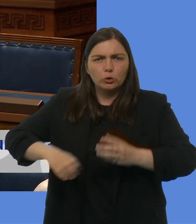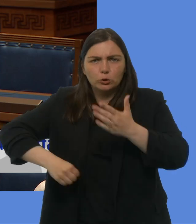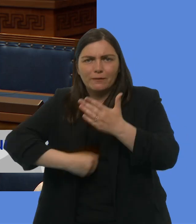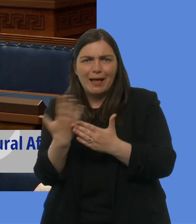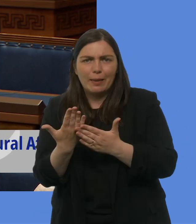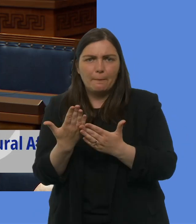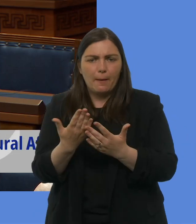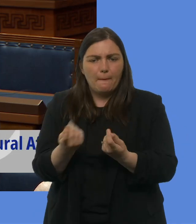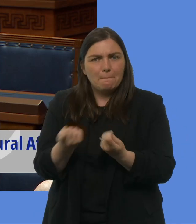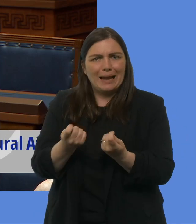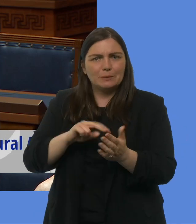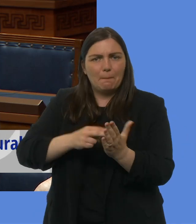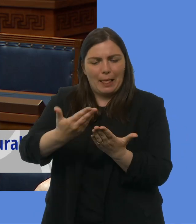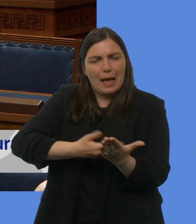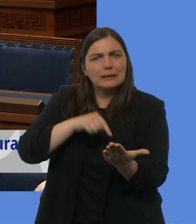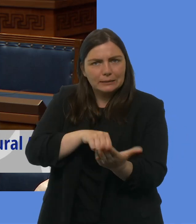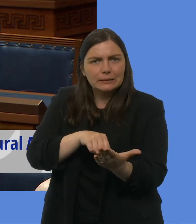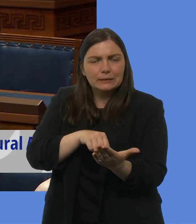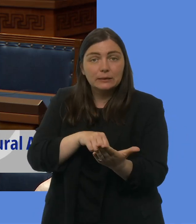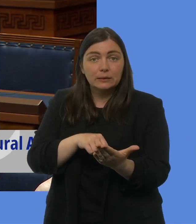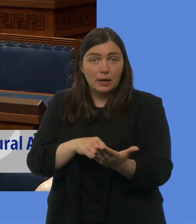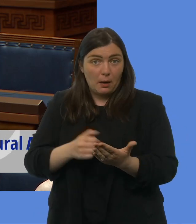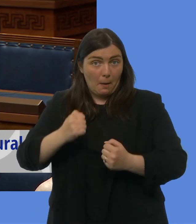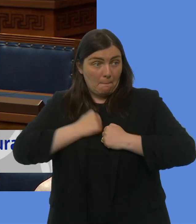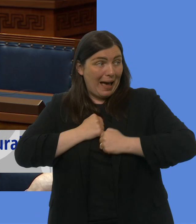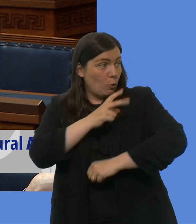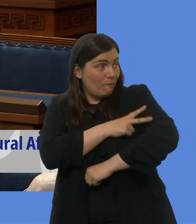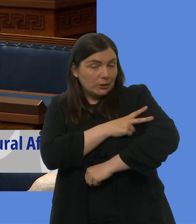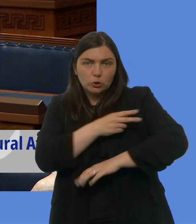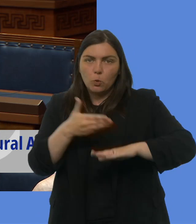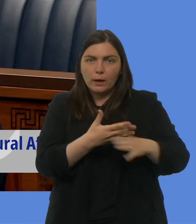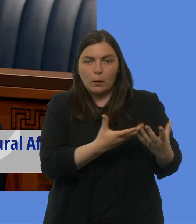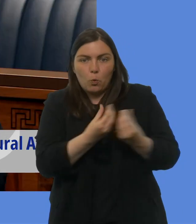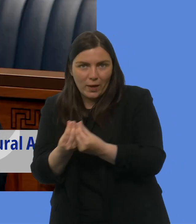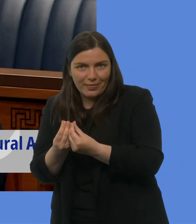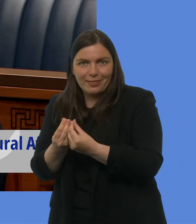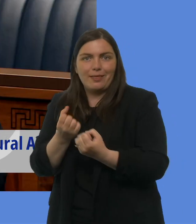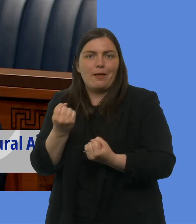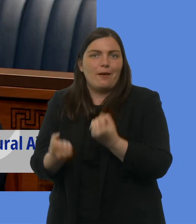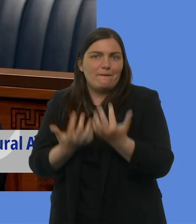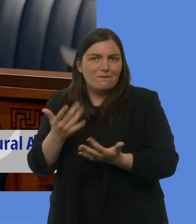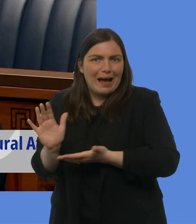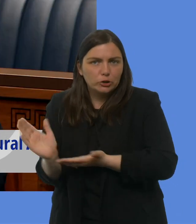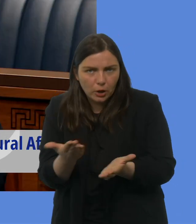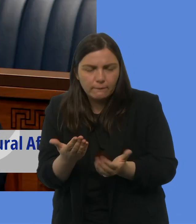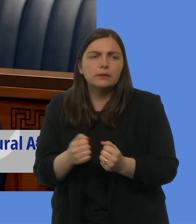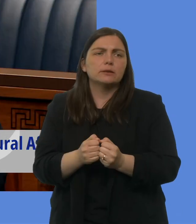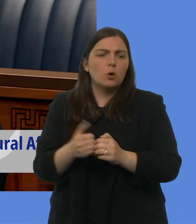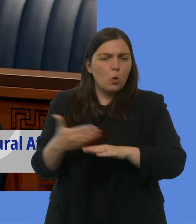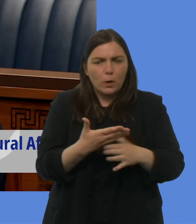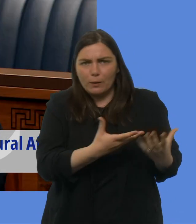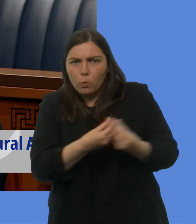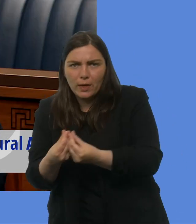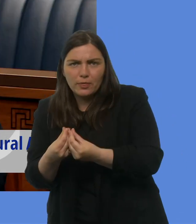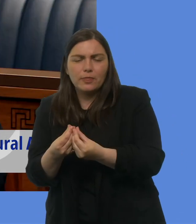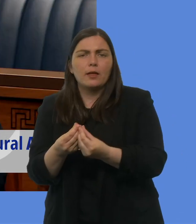sites. In addition to this, my officials continue to work with key partners in the Fire and Rescue Service and the Department of Health to finalise a robust, cross-cutting